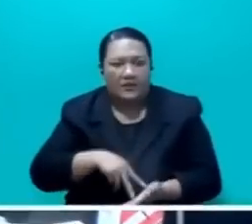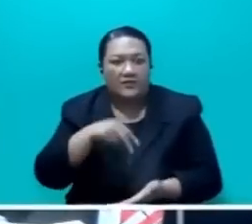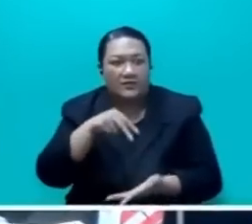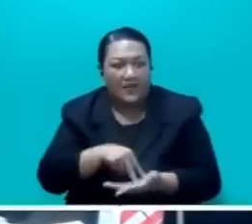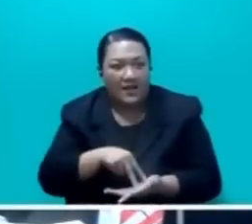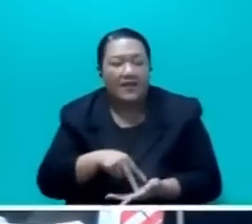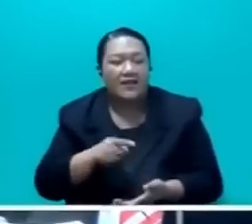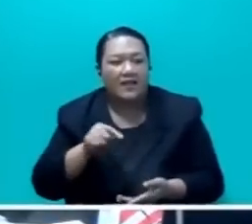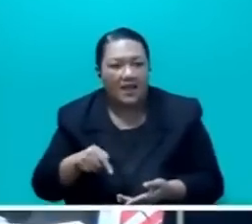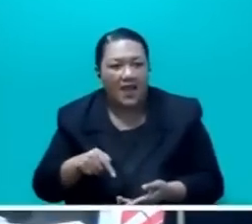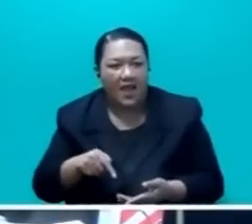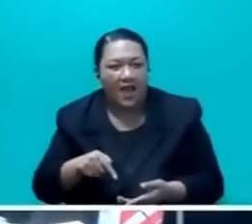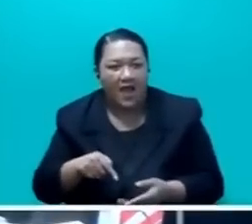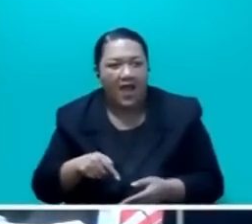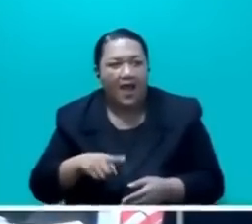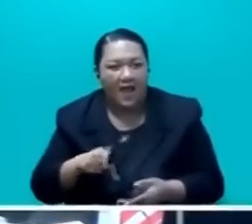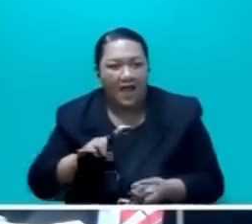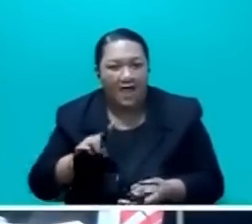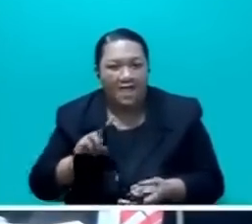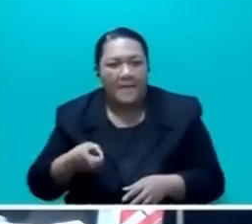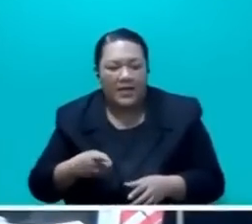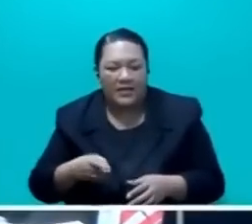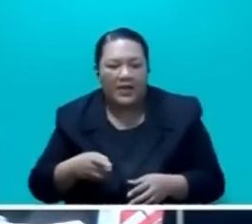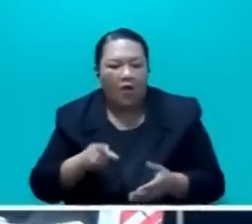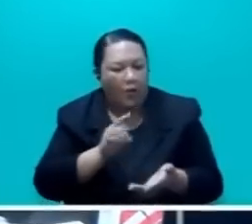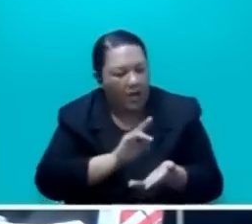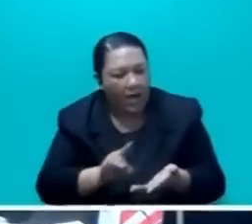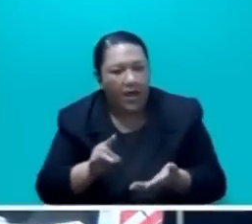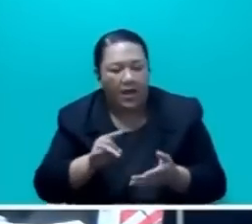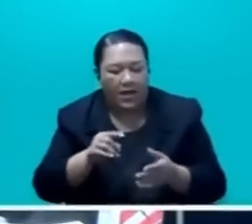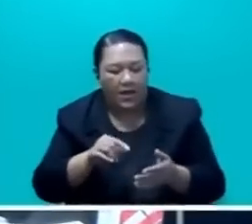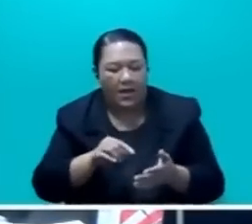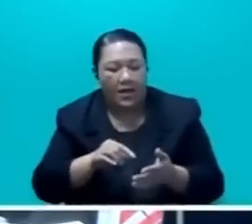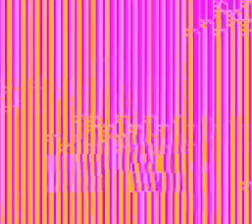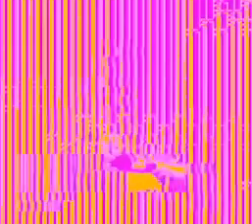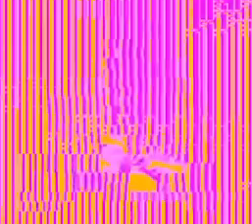parliament. Because he did not know the law that he